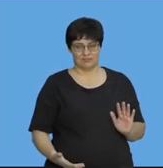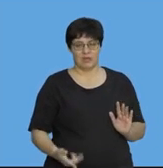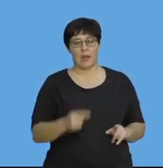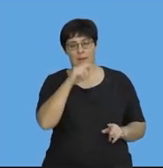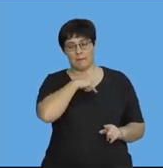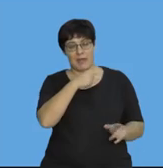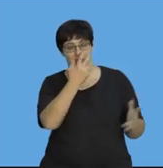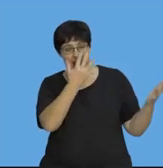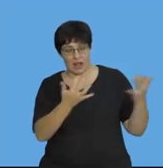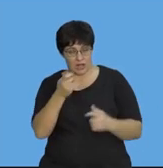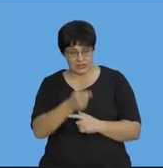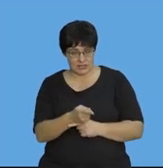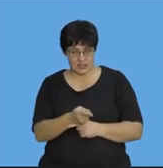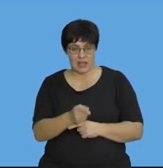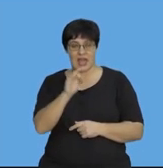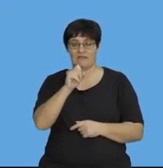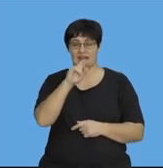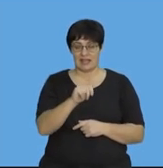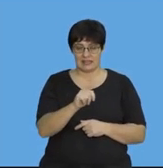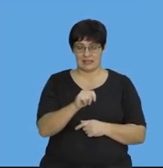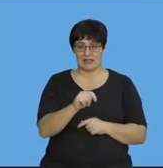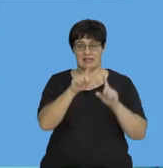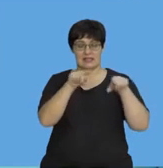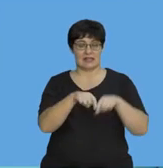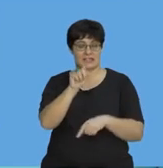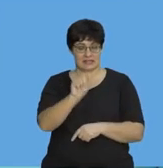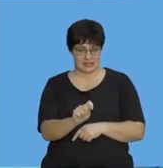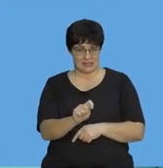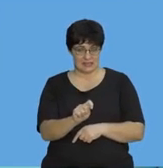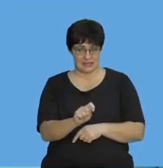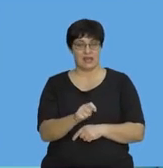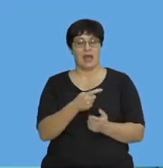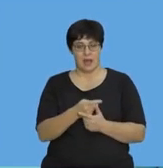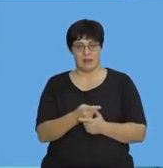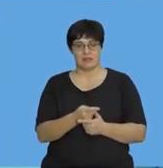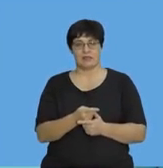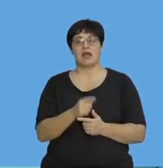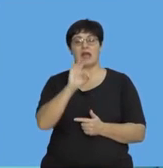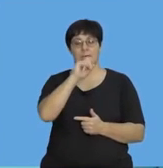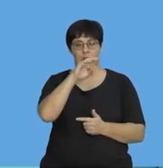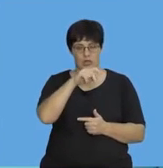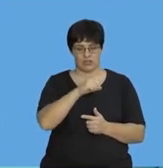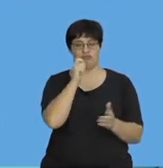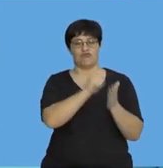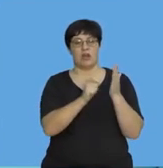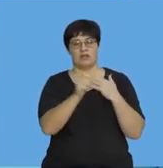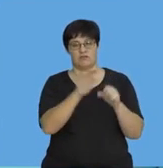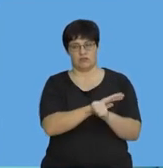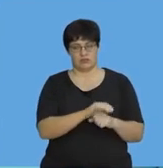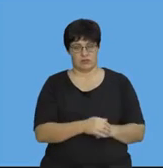to calculate impulse using F net and delta T, I have to write out the word impulse. So we're going to